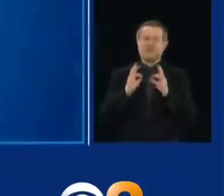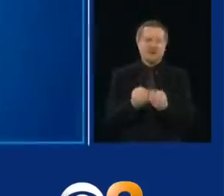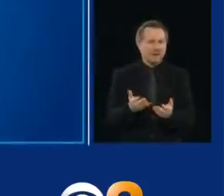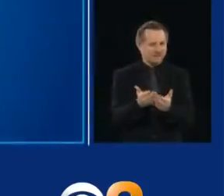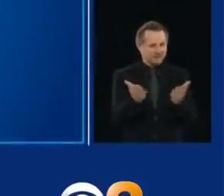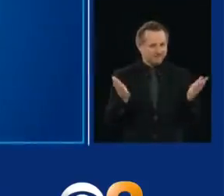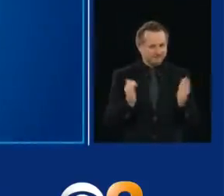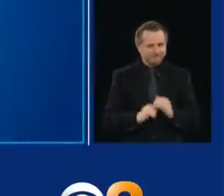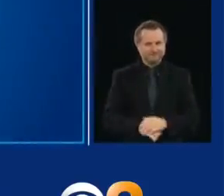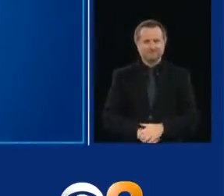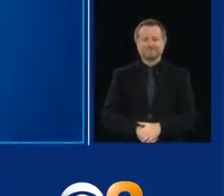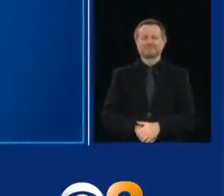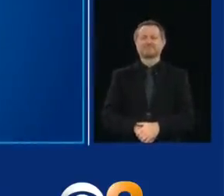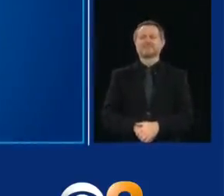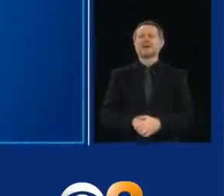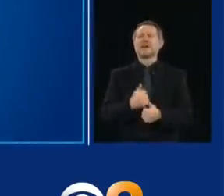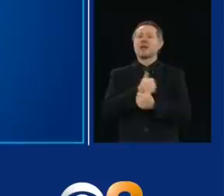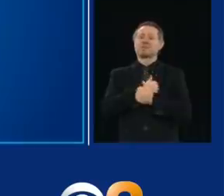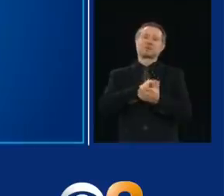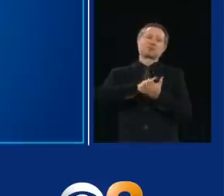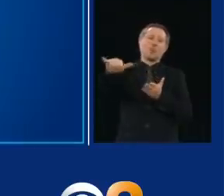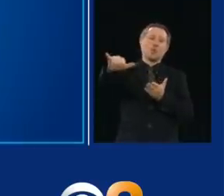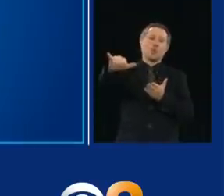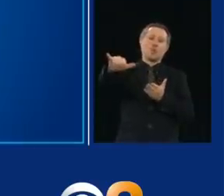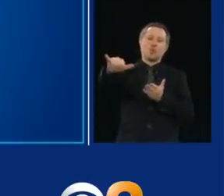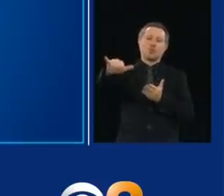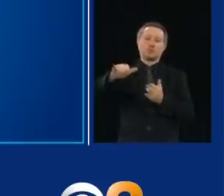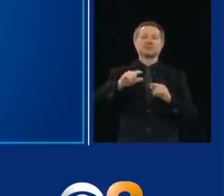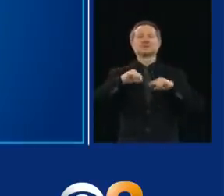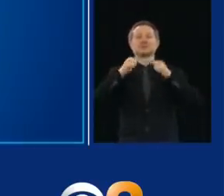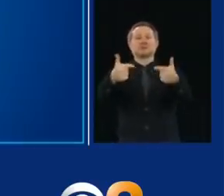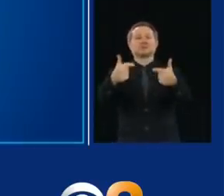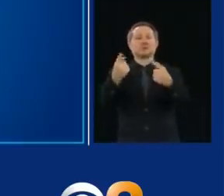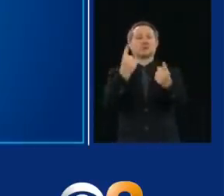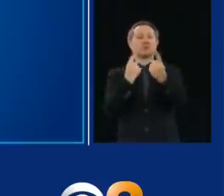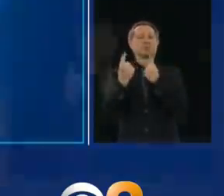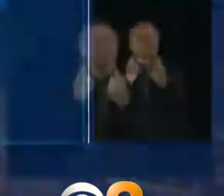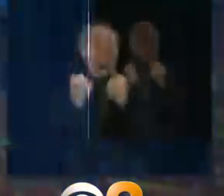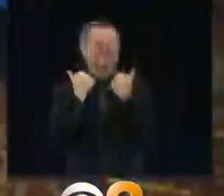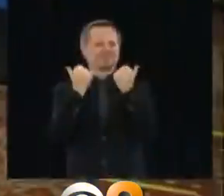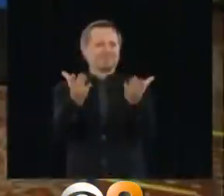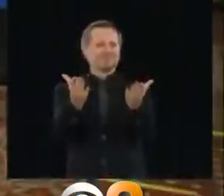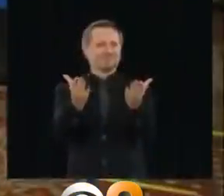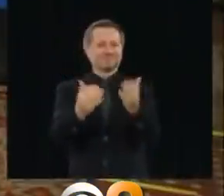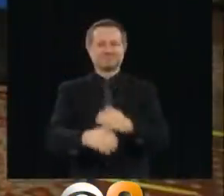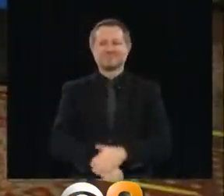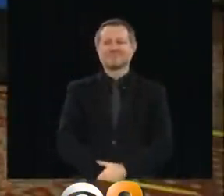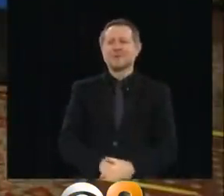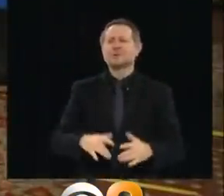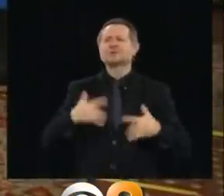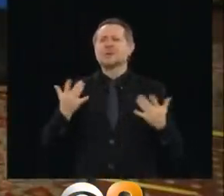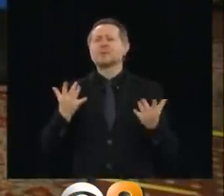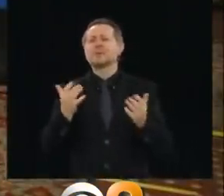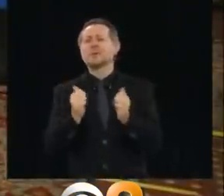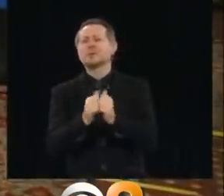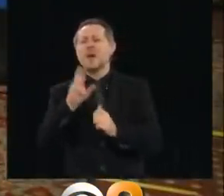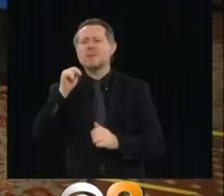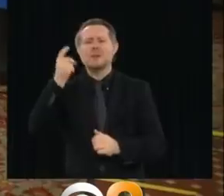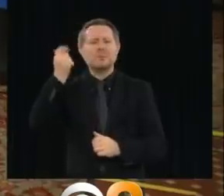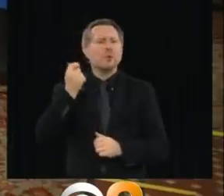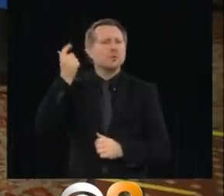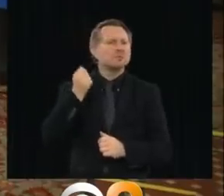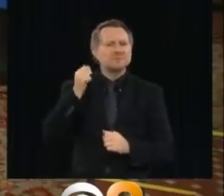love New York. Questions? Governor, is there any update on unemployment? We're still getting reports from people on a